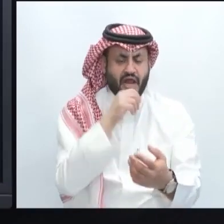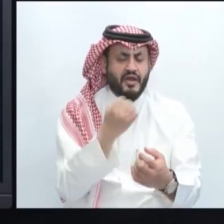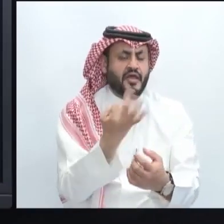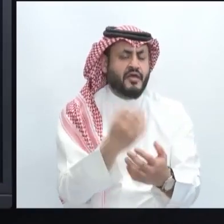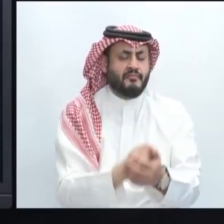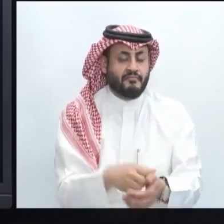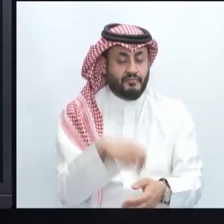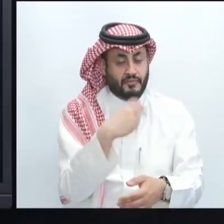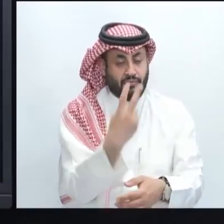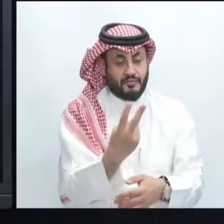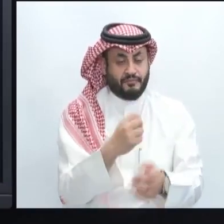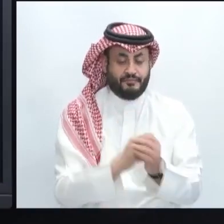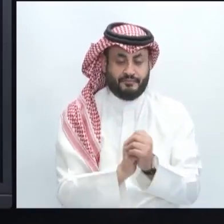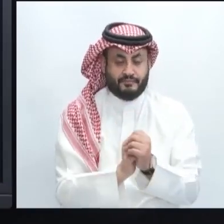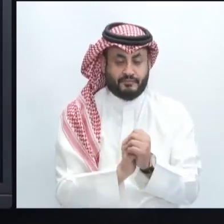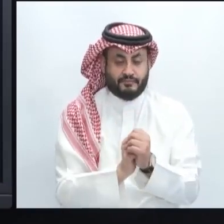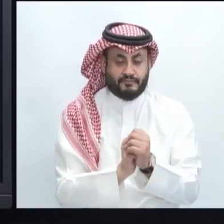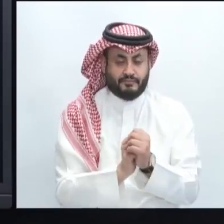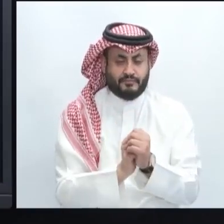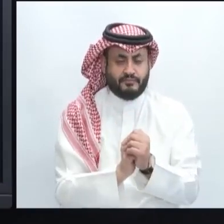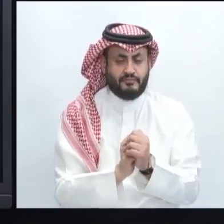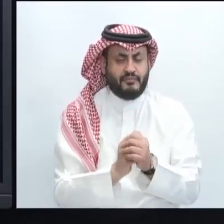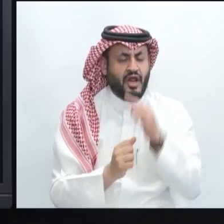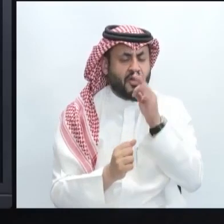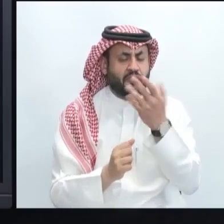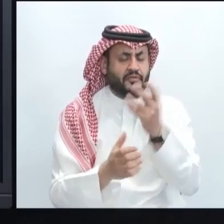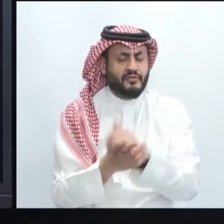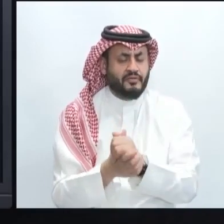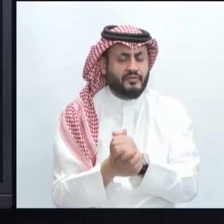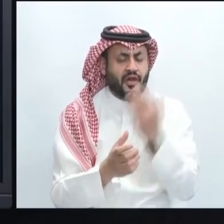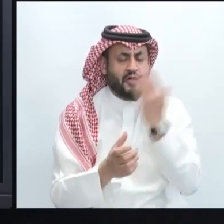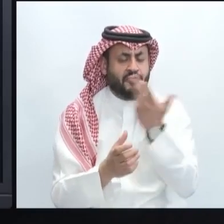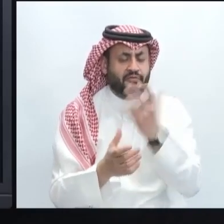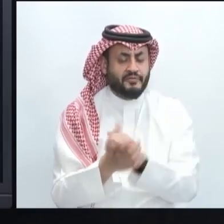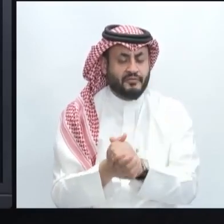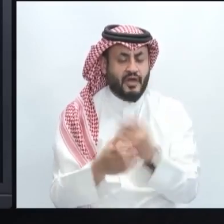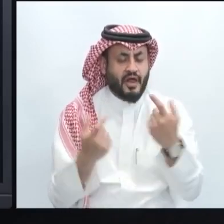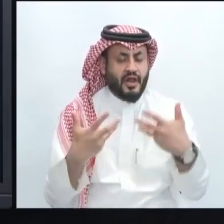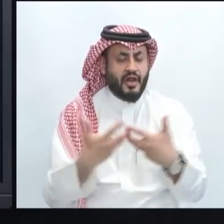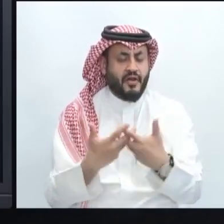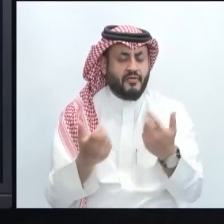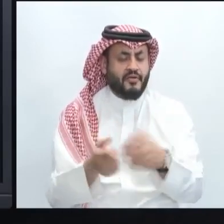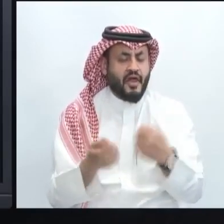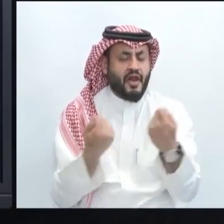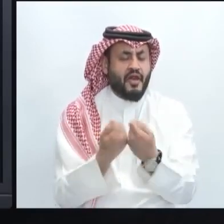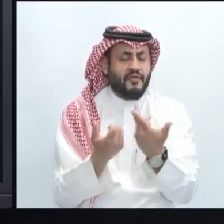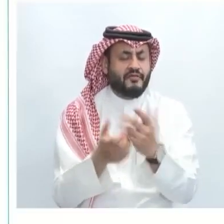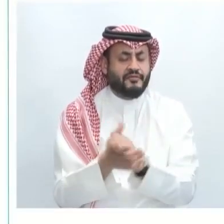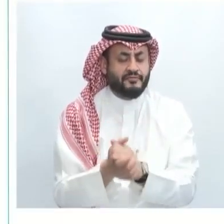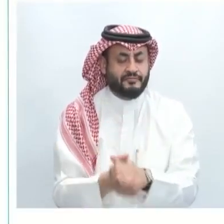have two apples. So what do we say? How we read the number with the apples? We would